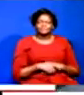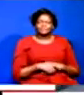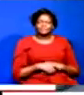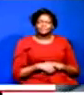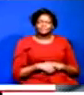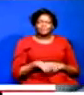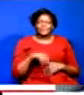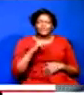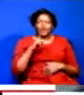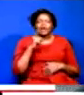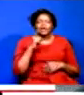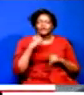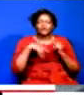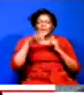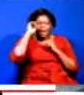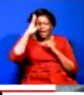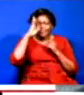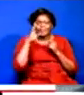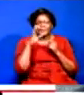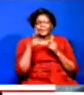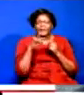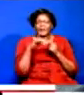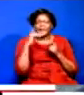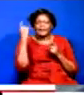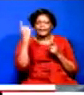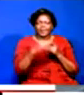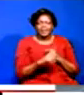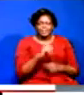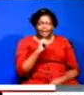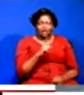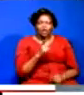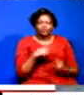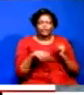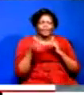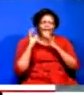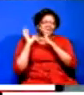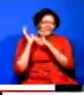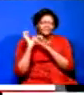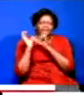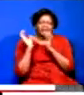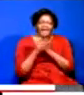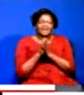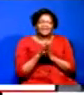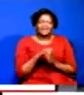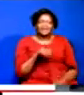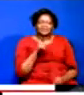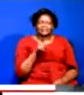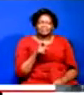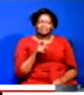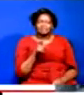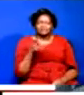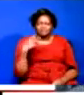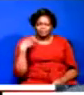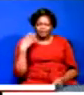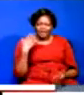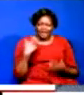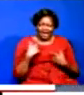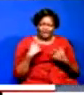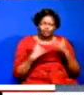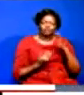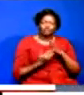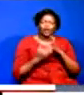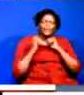Paul Kimani from Kiambu silenced Michael Muchumo from Kilifi. The Kenya Novices Championship was attended by top